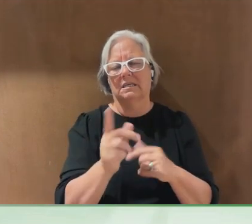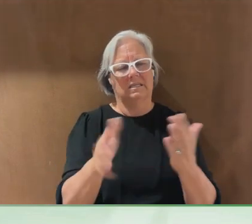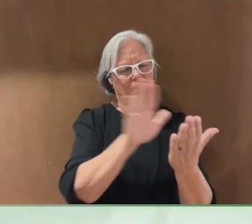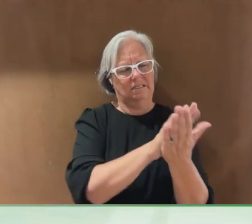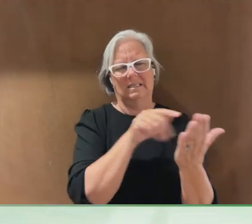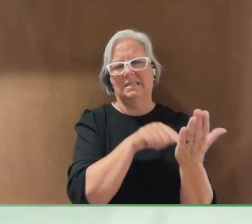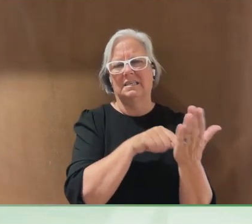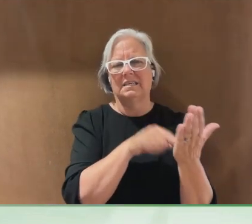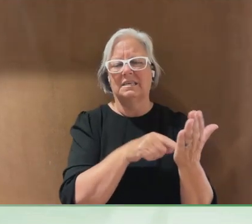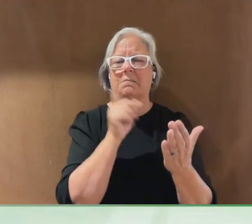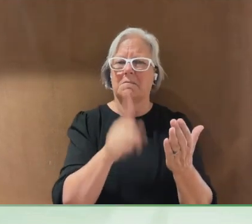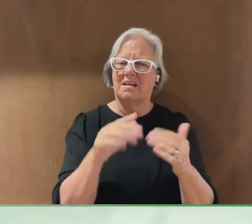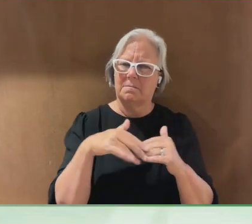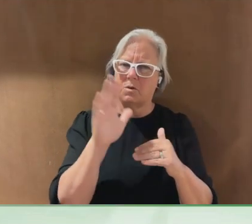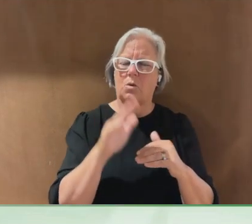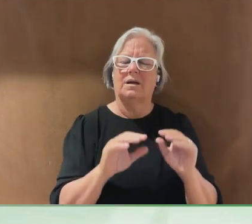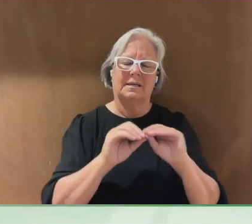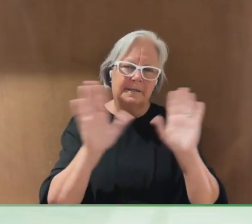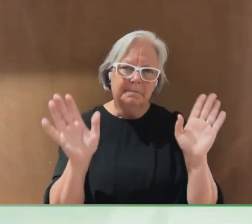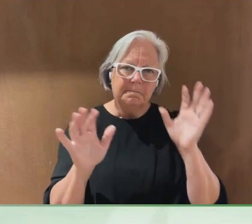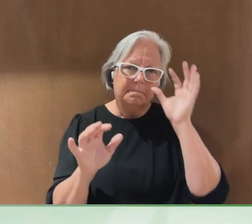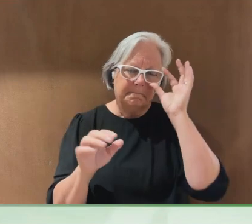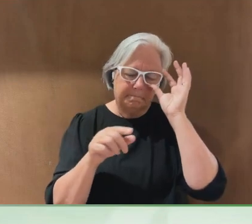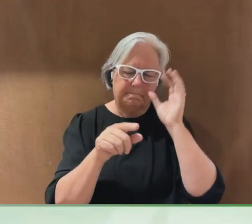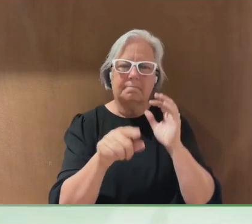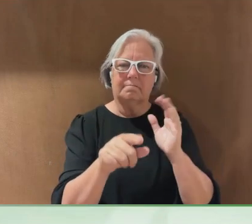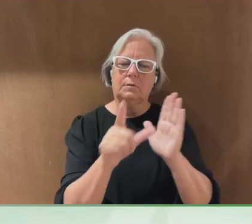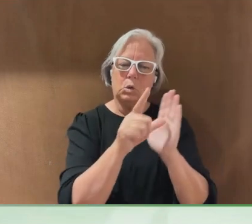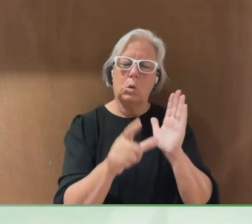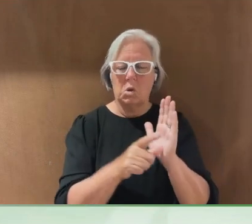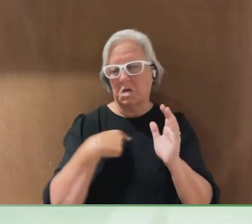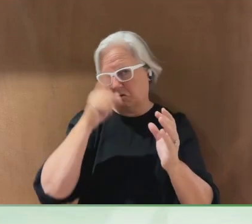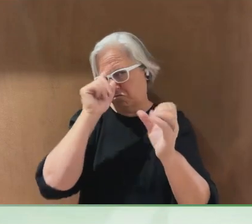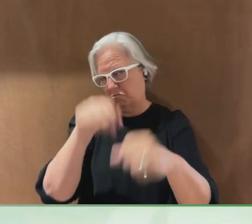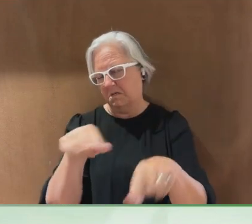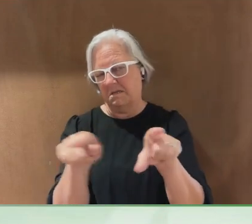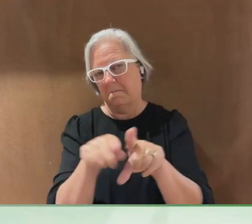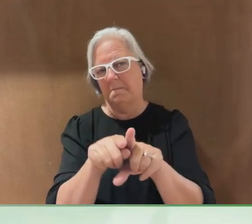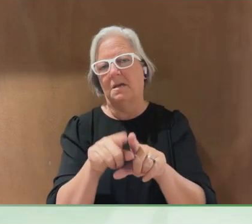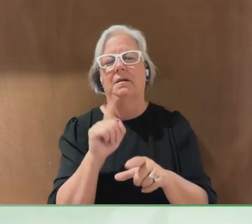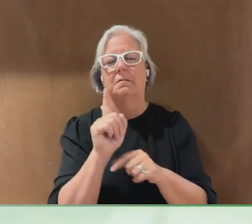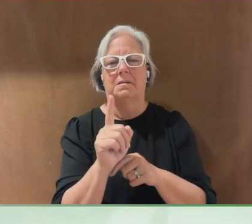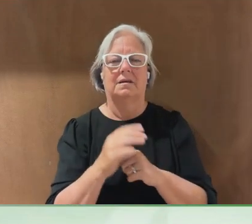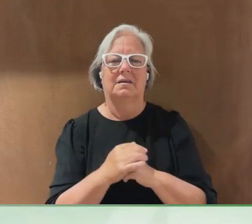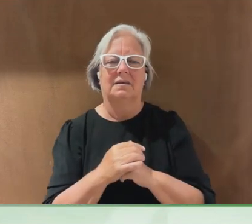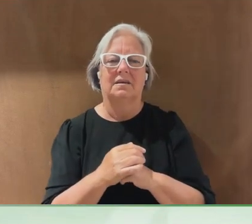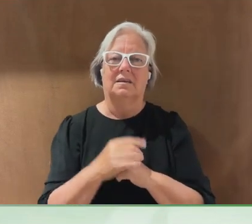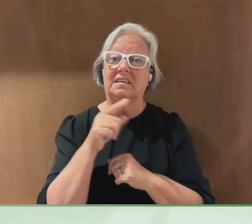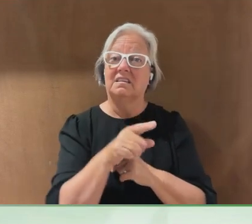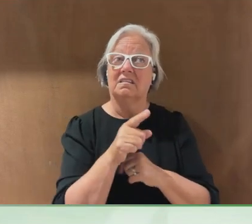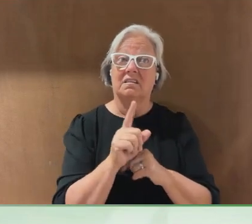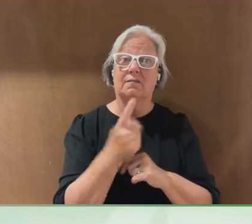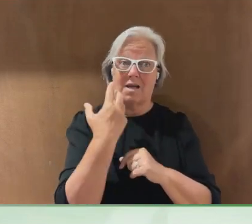clear in the articles, in the law. I agree on that, but it is, the first step is there, and I think it's a good step. Chris. And then we